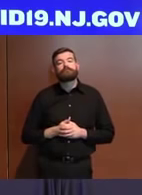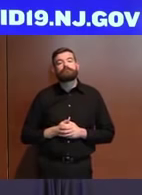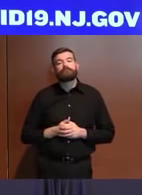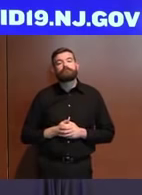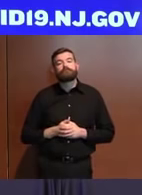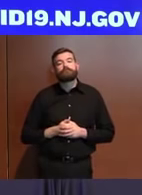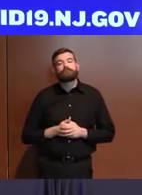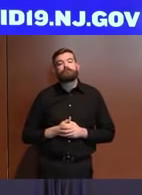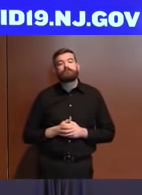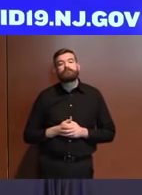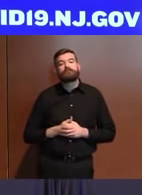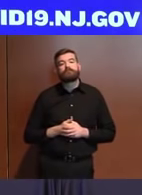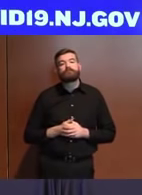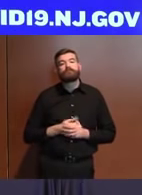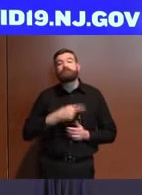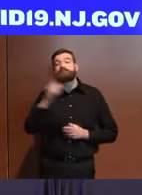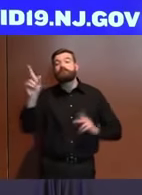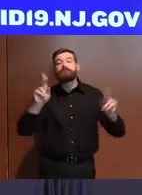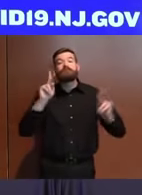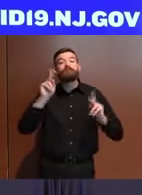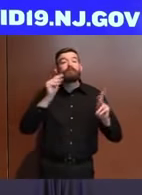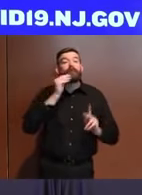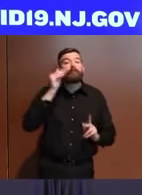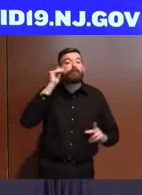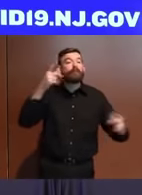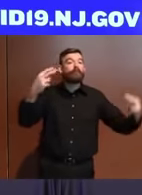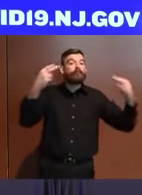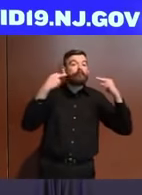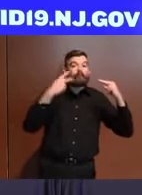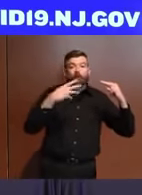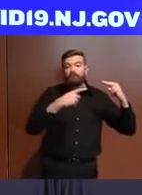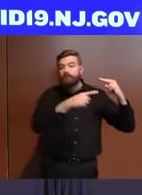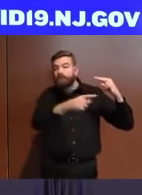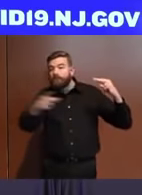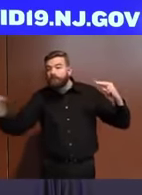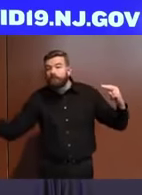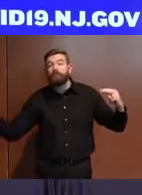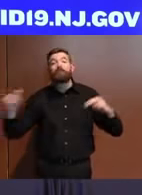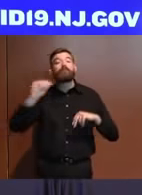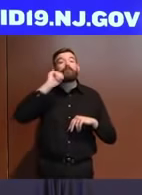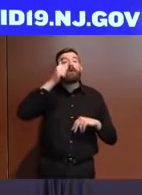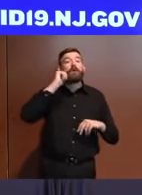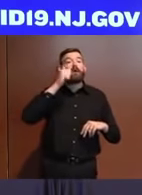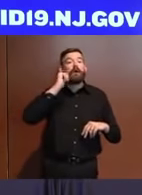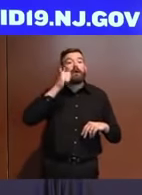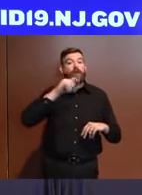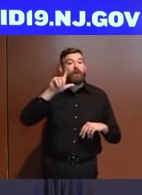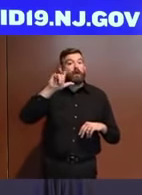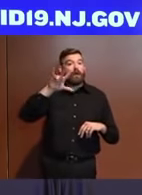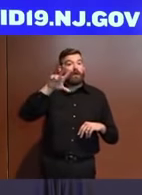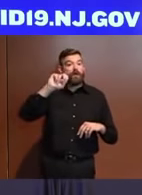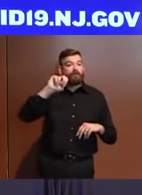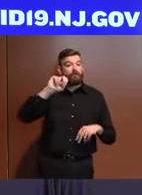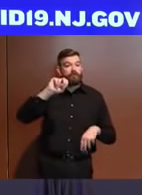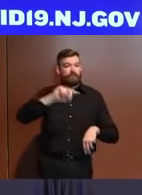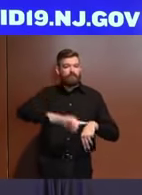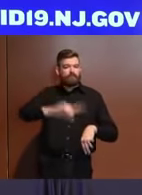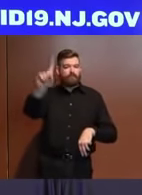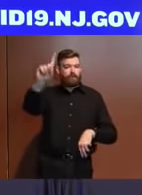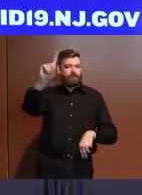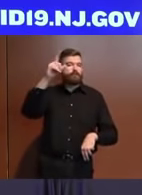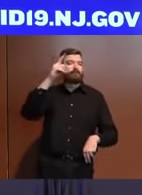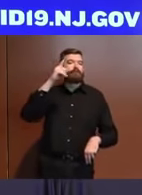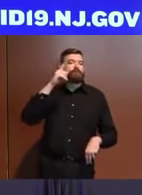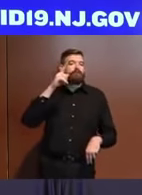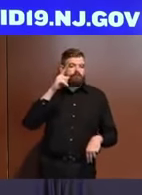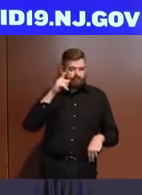at home. Tomorrow our briefing will be live, not on the telephone, at 1 p.m. here in person